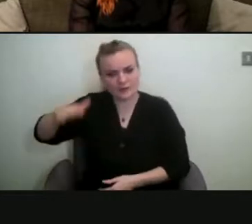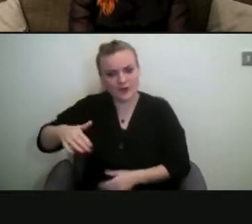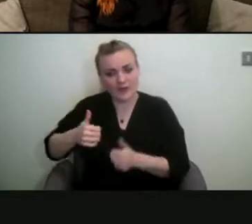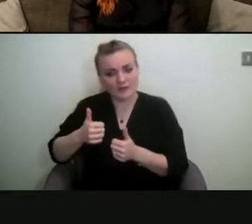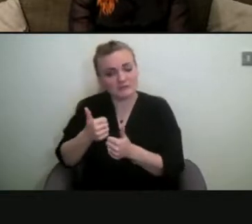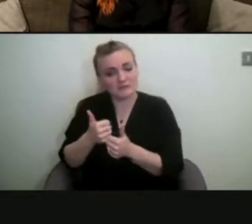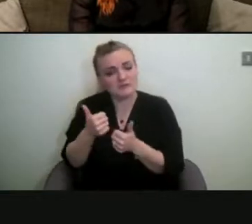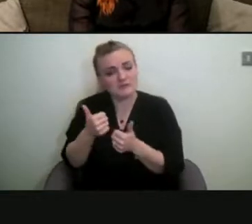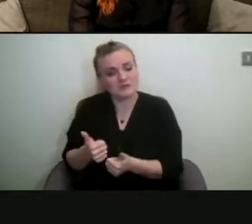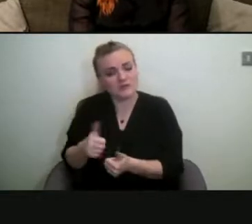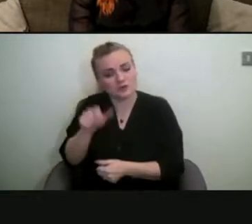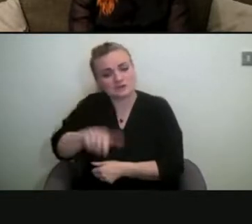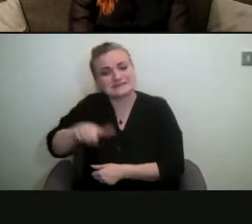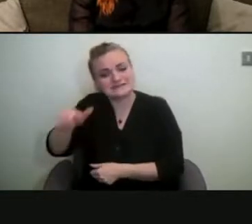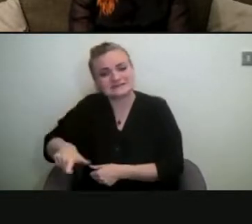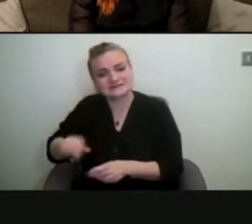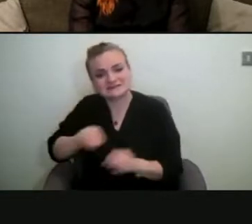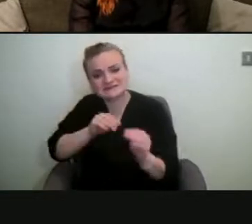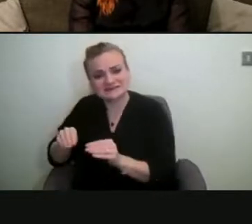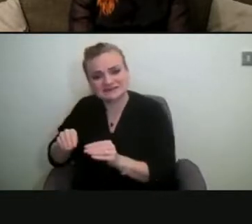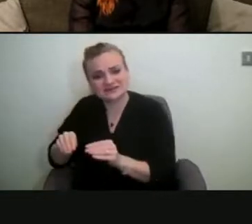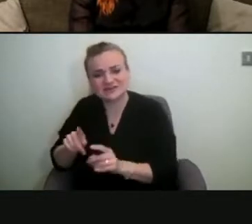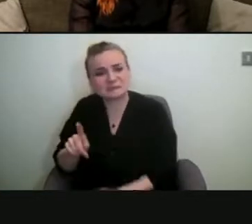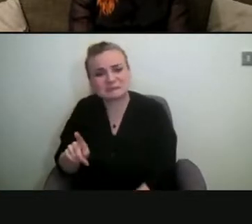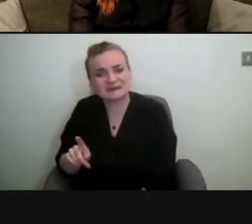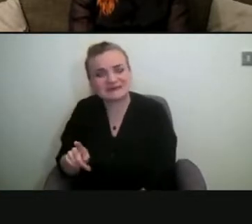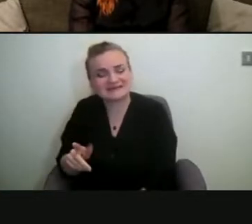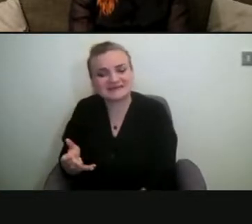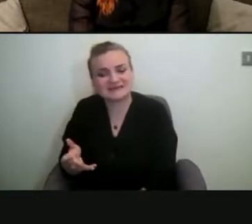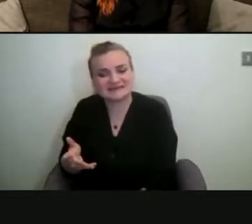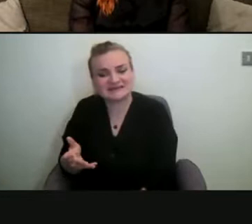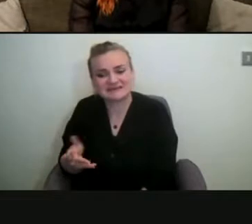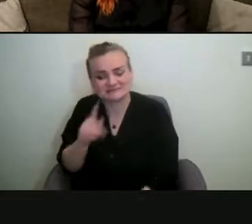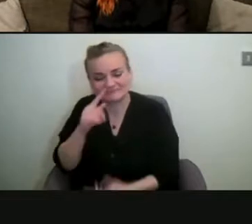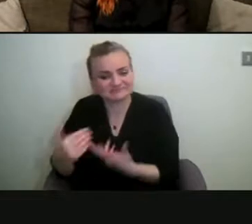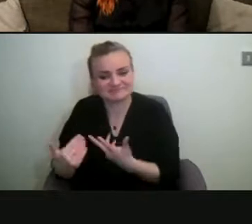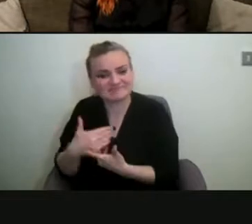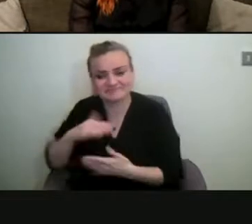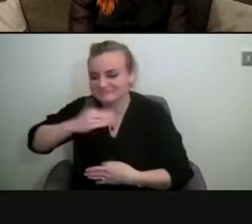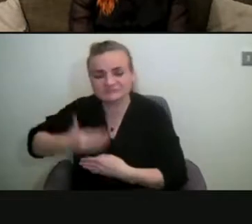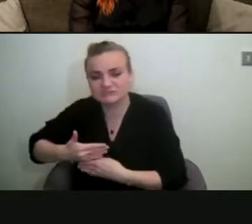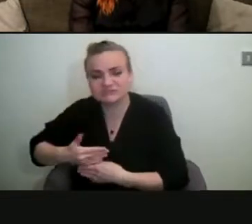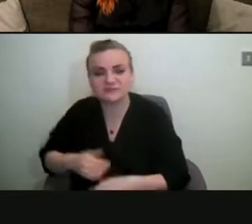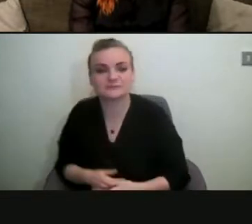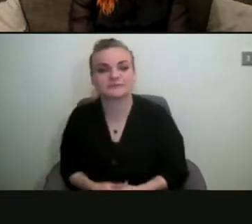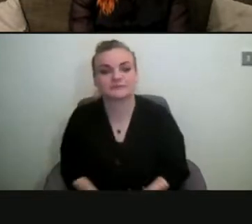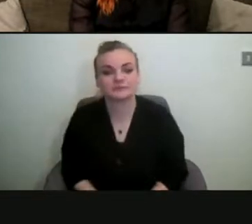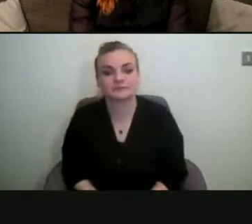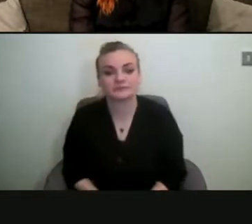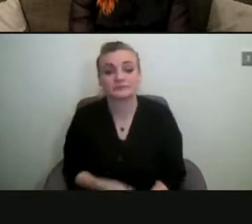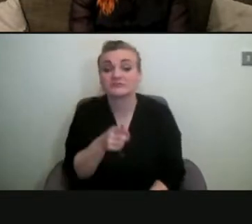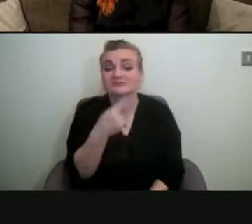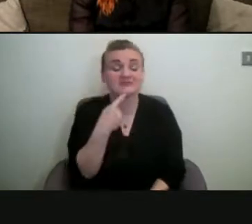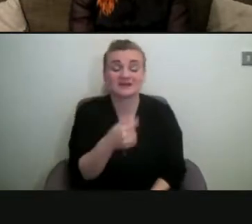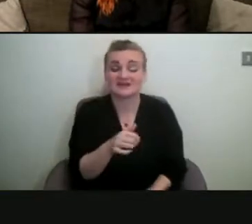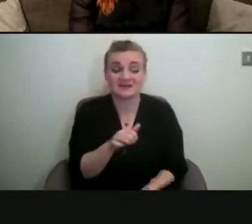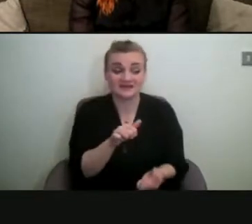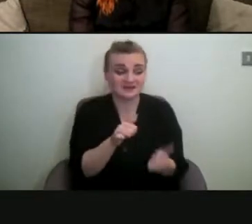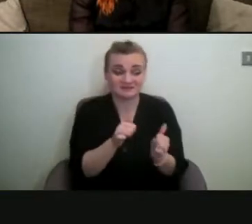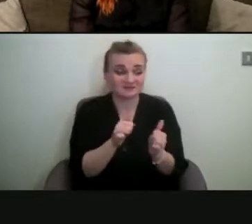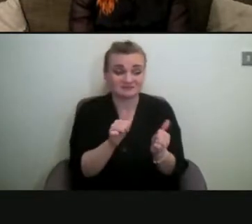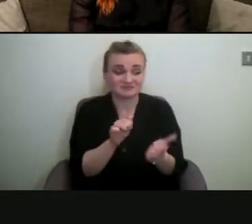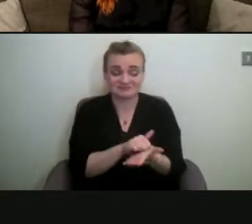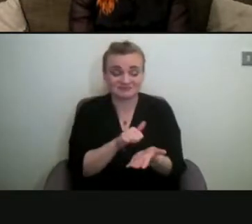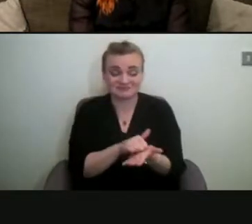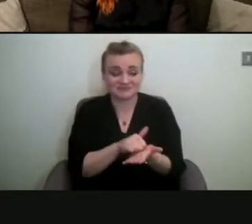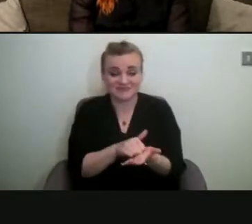Yeah, that's quite common, I think, you know, and even now, you know, there are certain directors in certain companies that would look at you